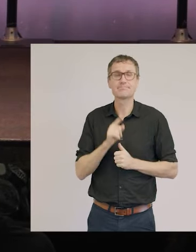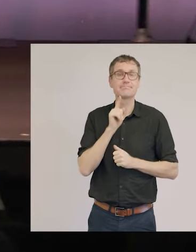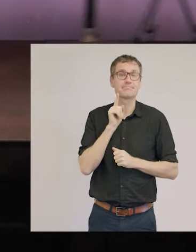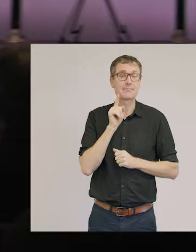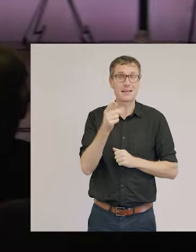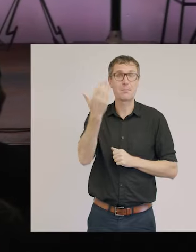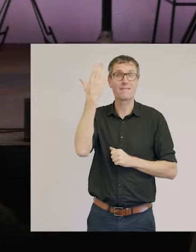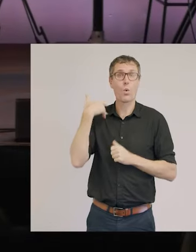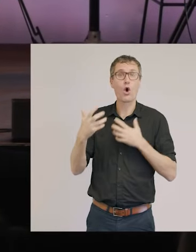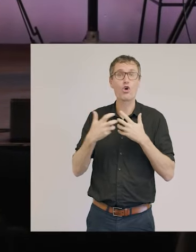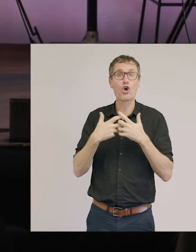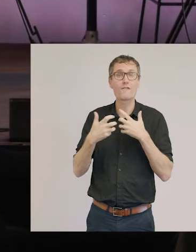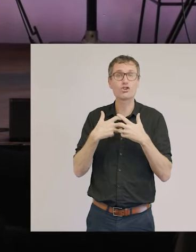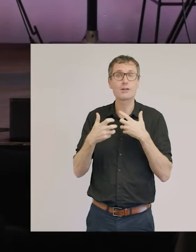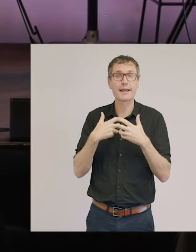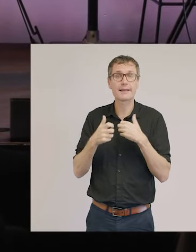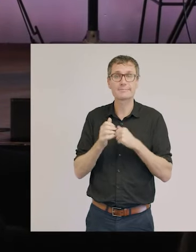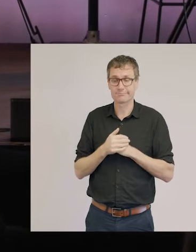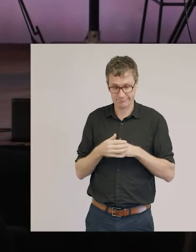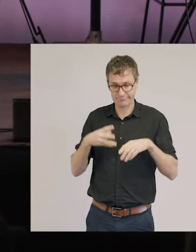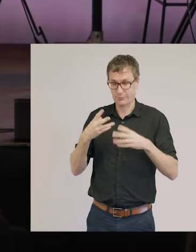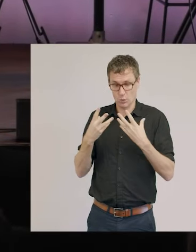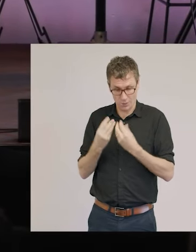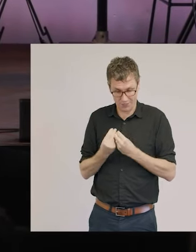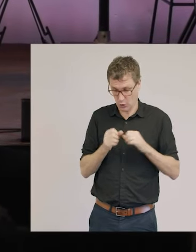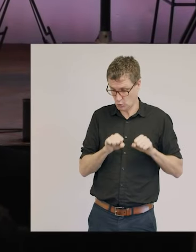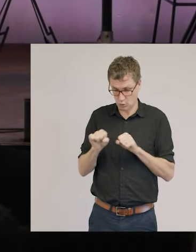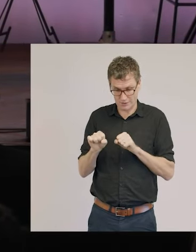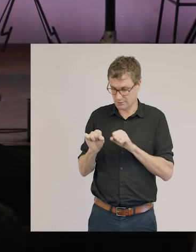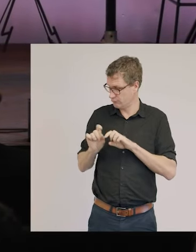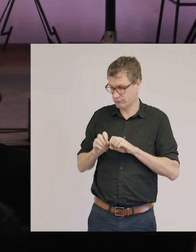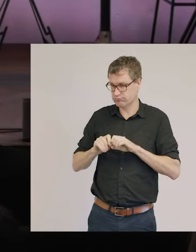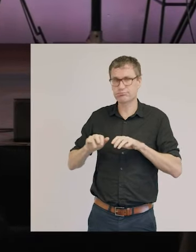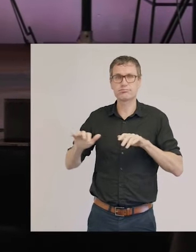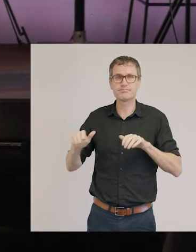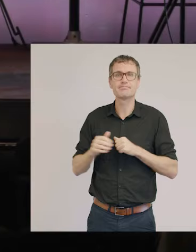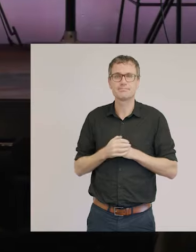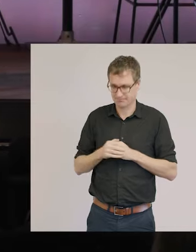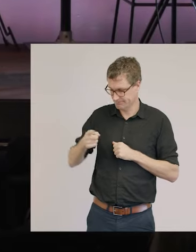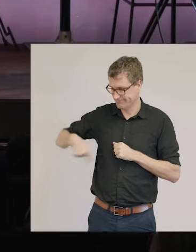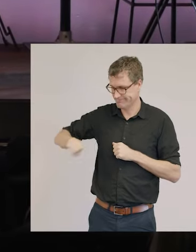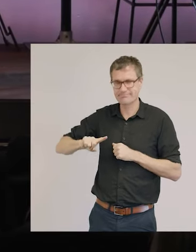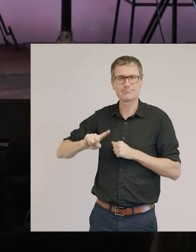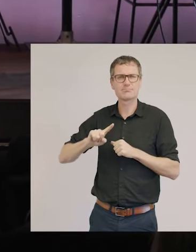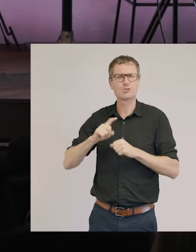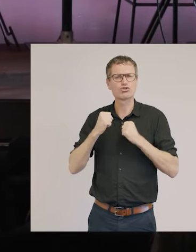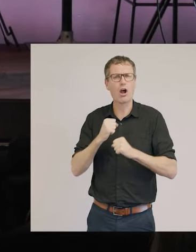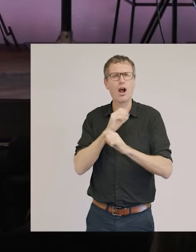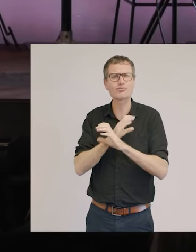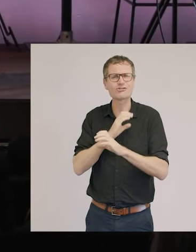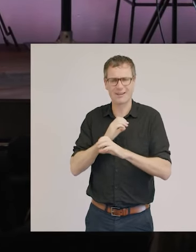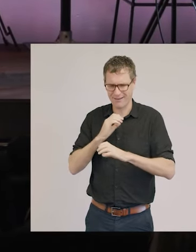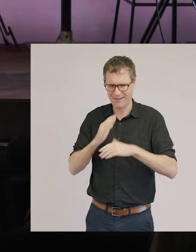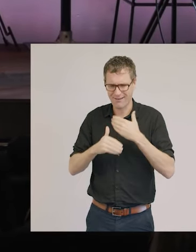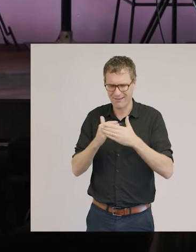the students that he was with in his university, they started out as Christians, strong Christians, and many of